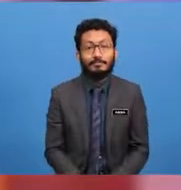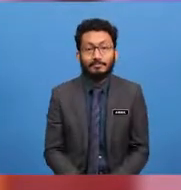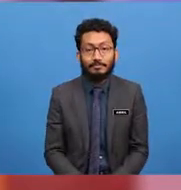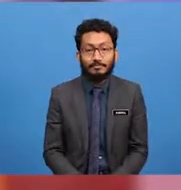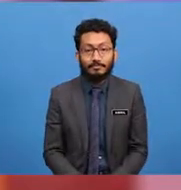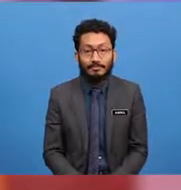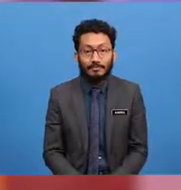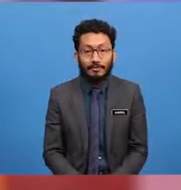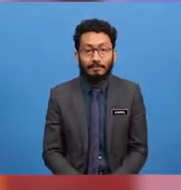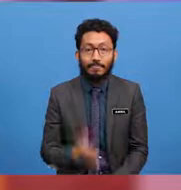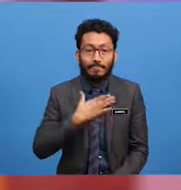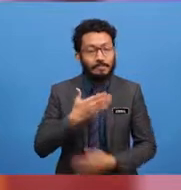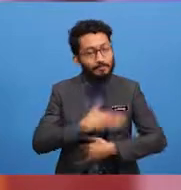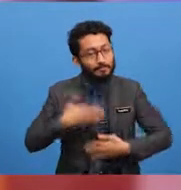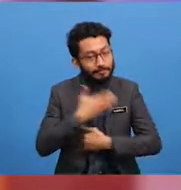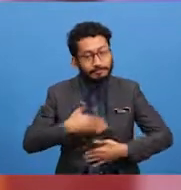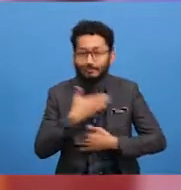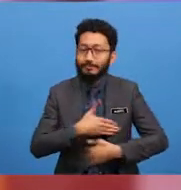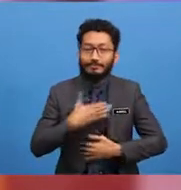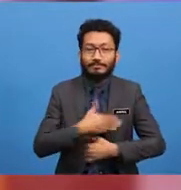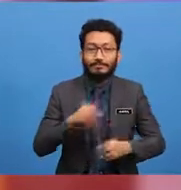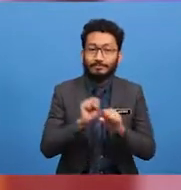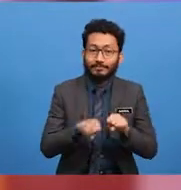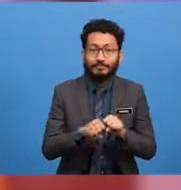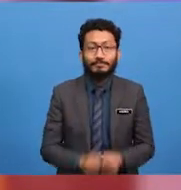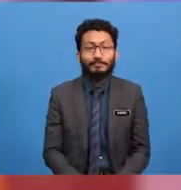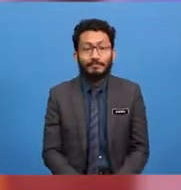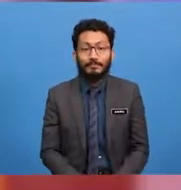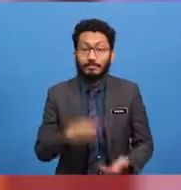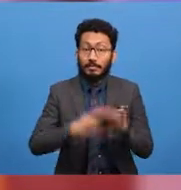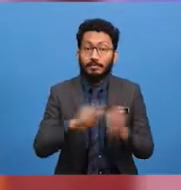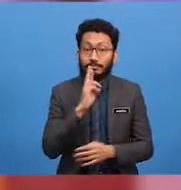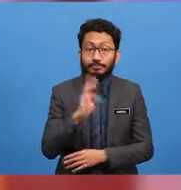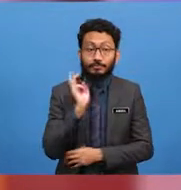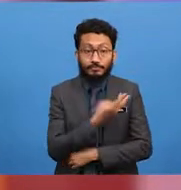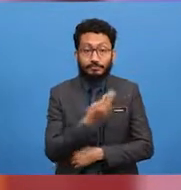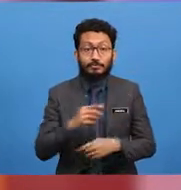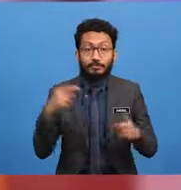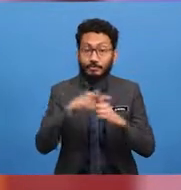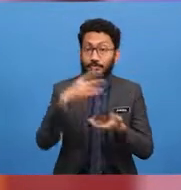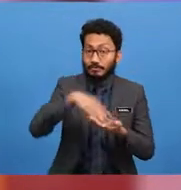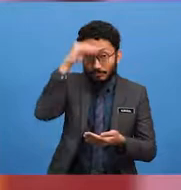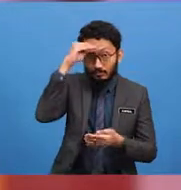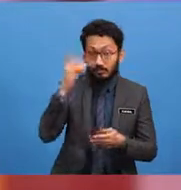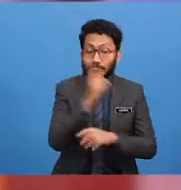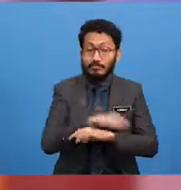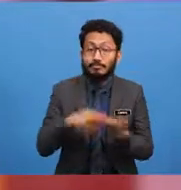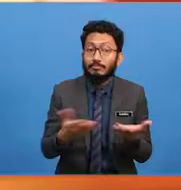My pleasure. So, what are we going to learn today?